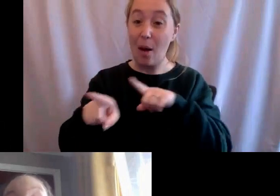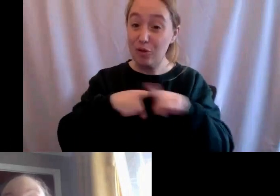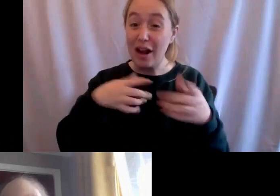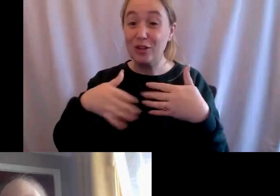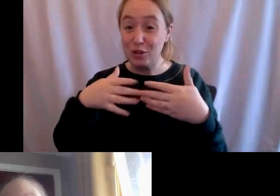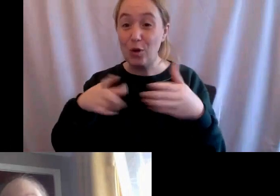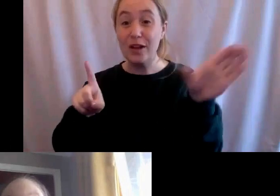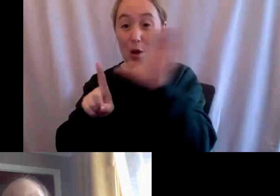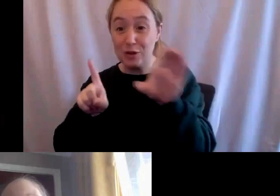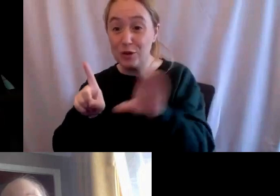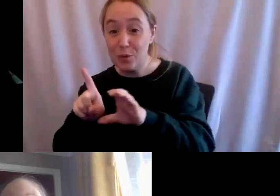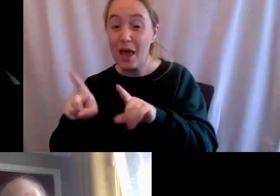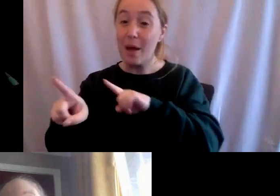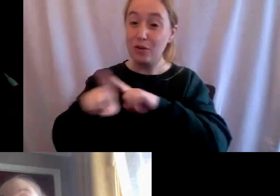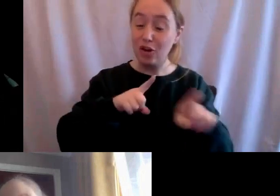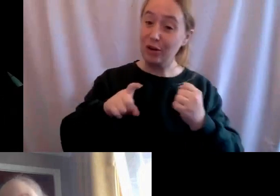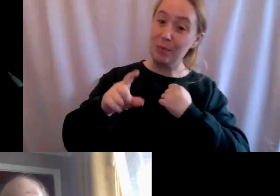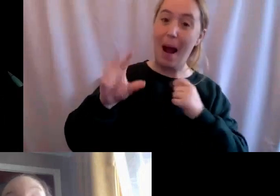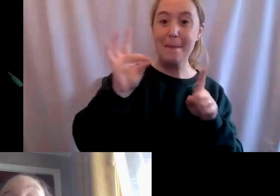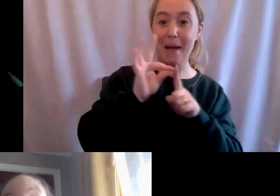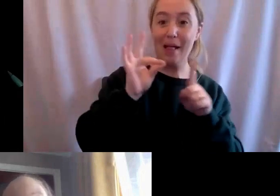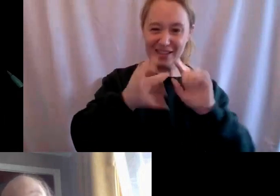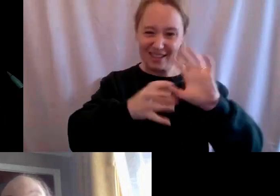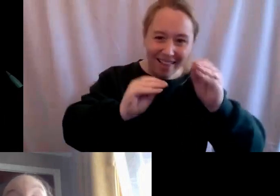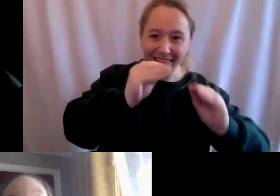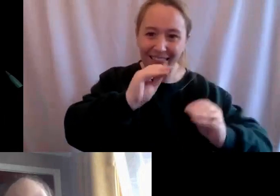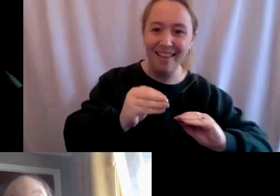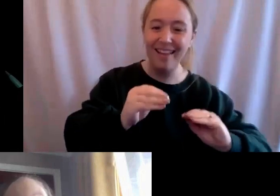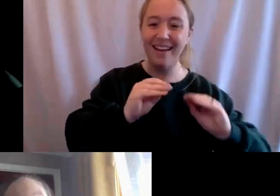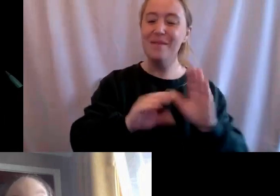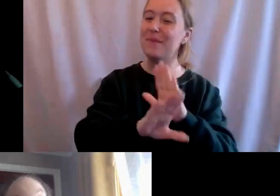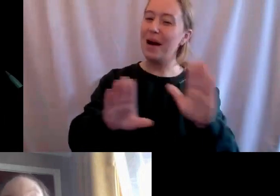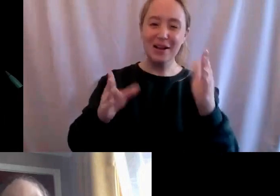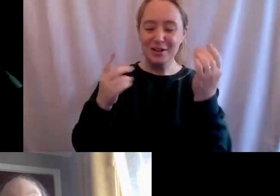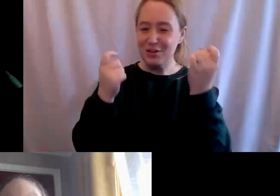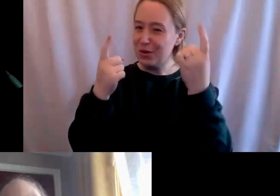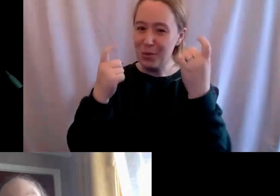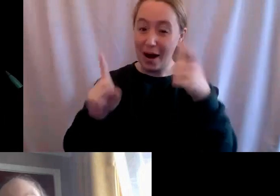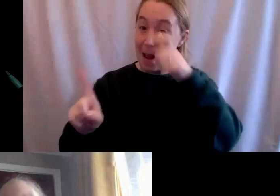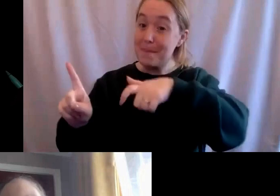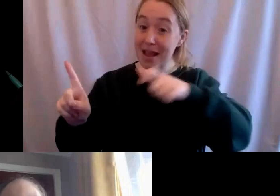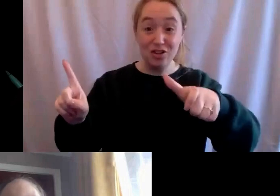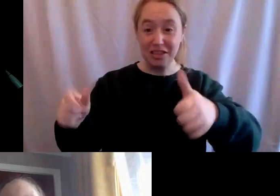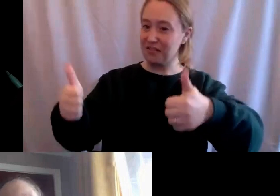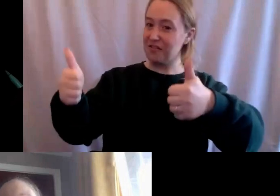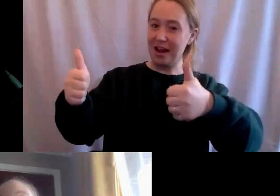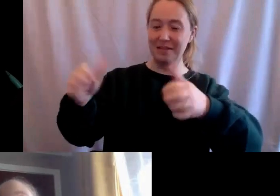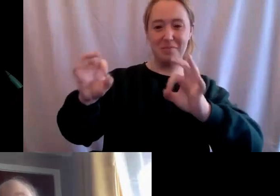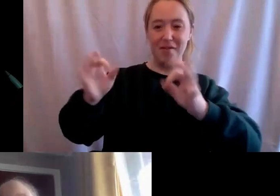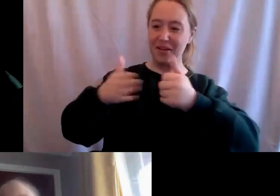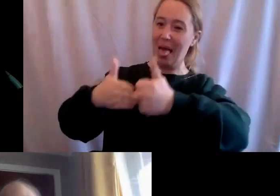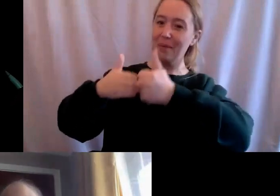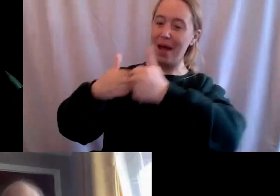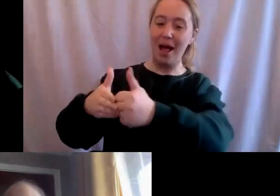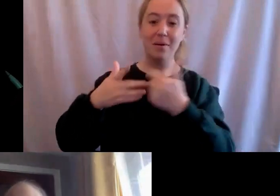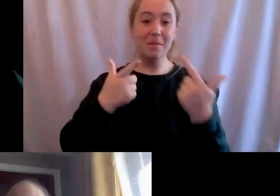drama, I was trying to put my pelvis back together and failing. Don't worry, we're good with patients. It's just the models that are the problem. So